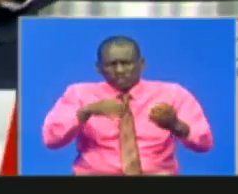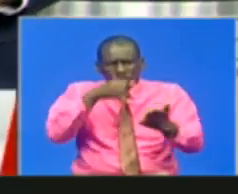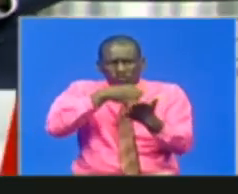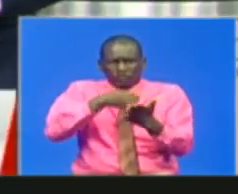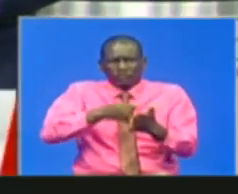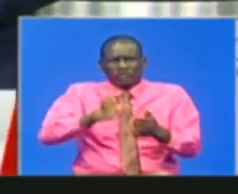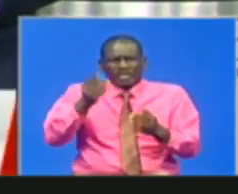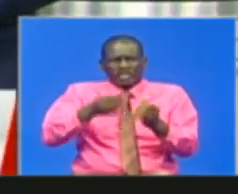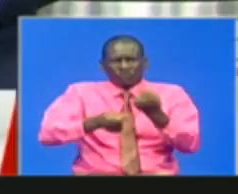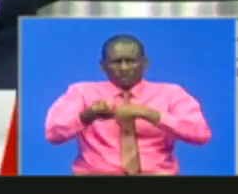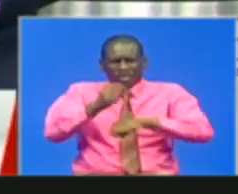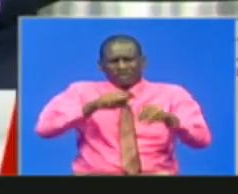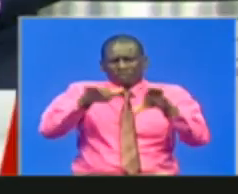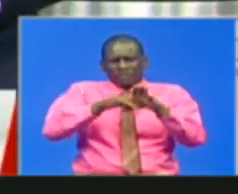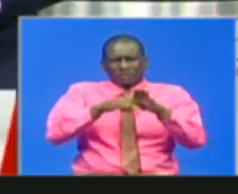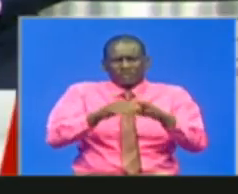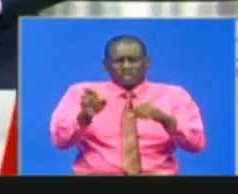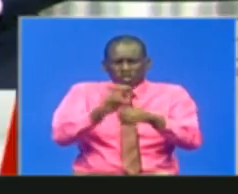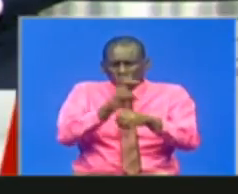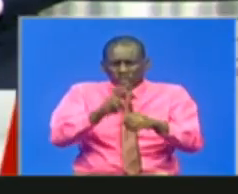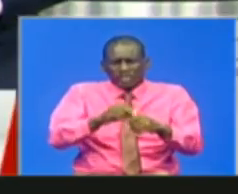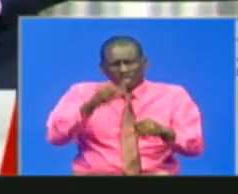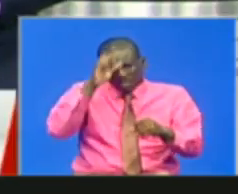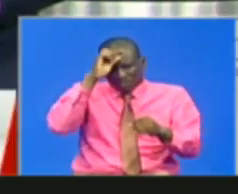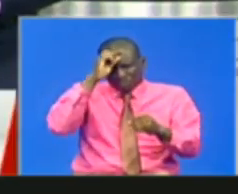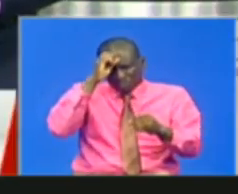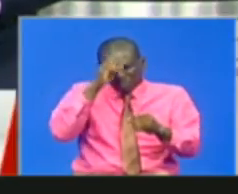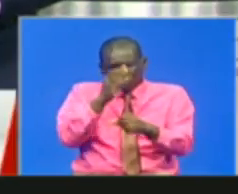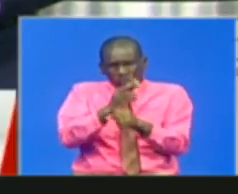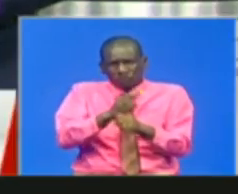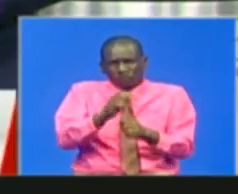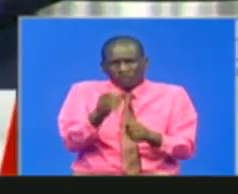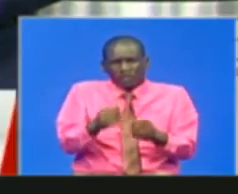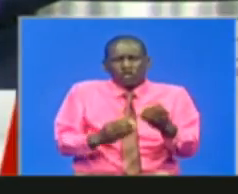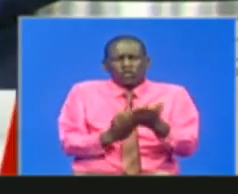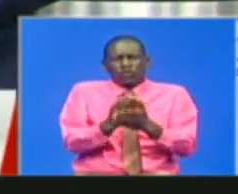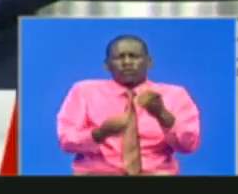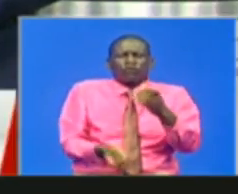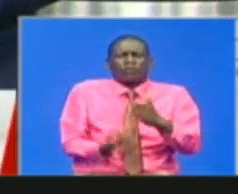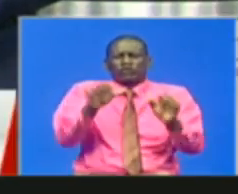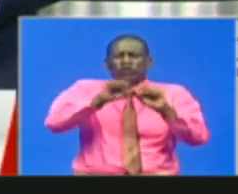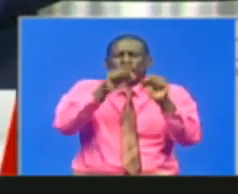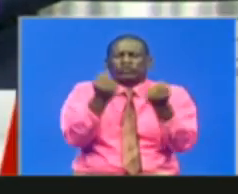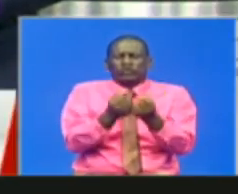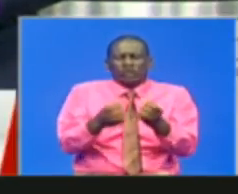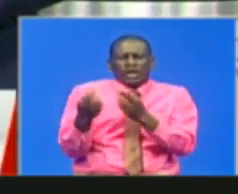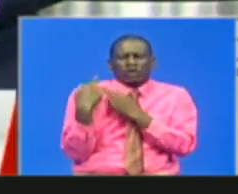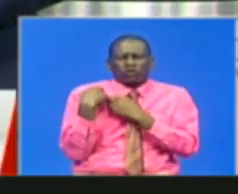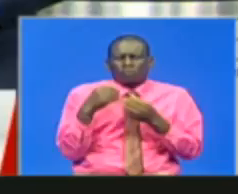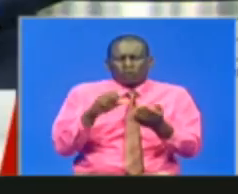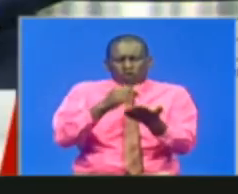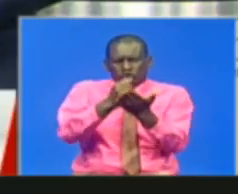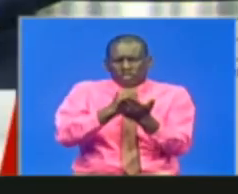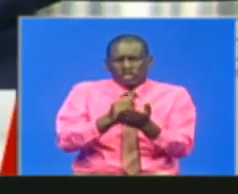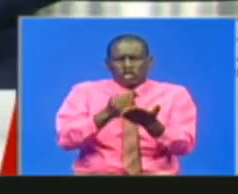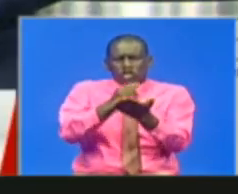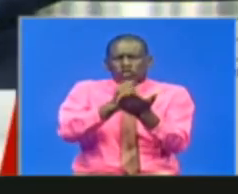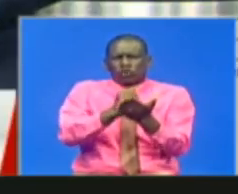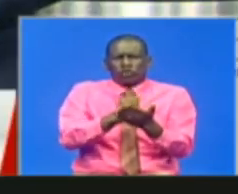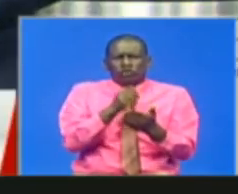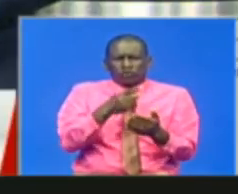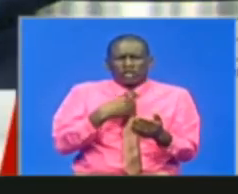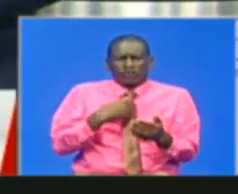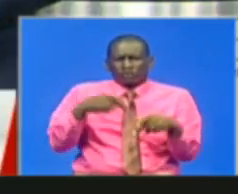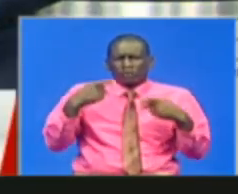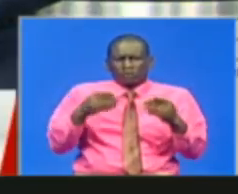in actively participating in monitoring government expenditure through formation of social accountability audits. The audits are set to have the citizens